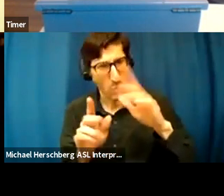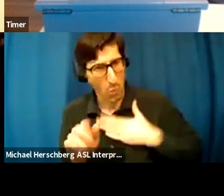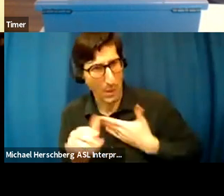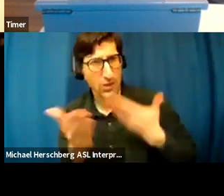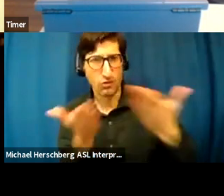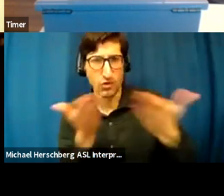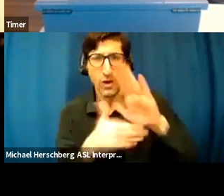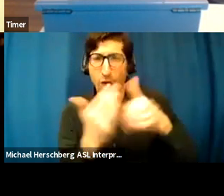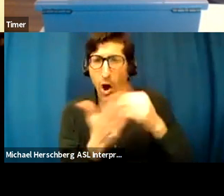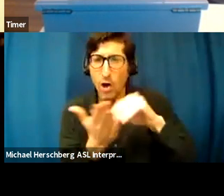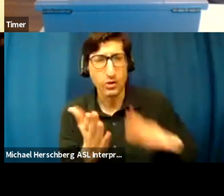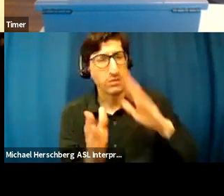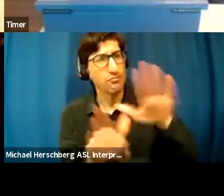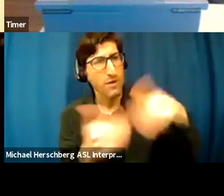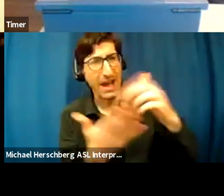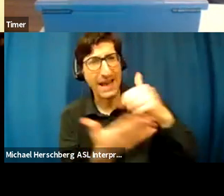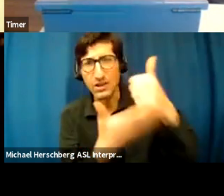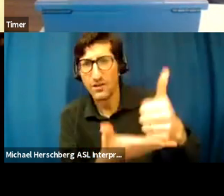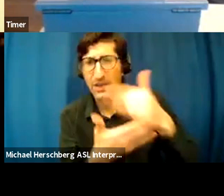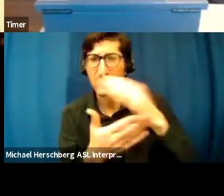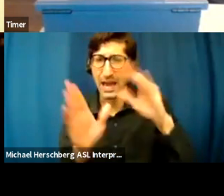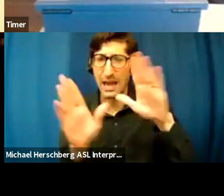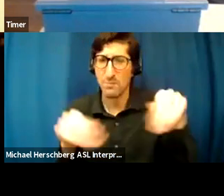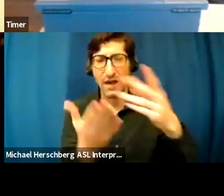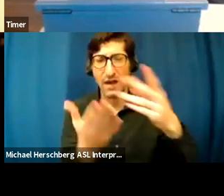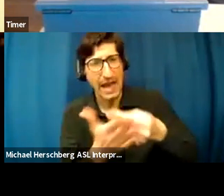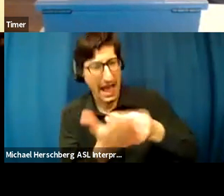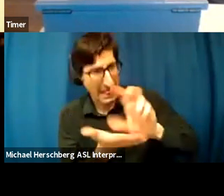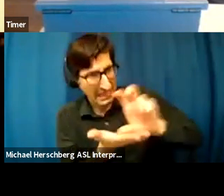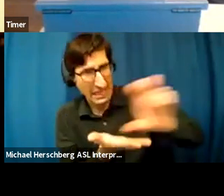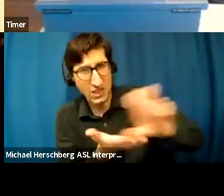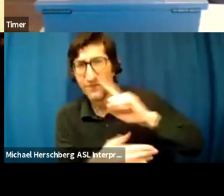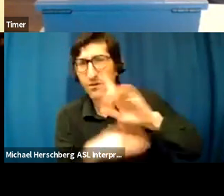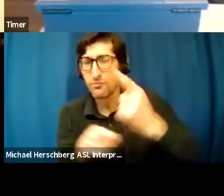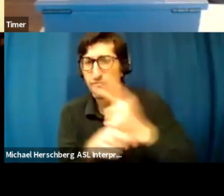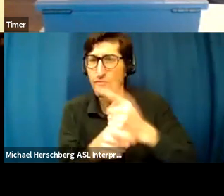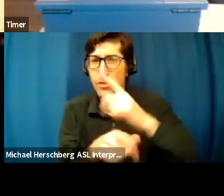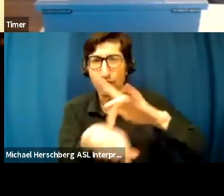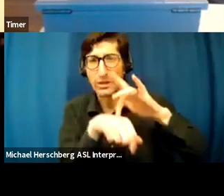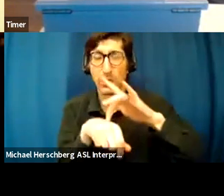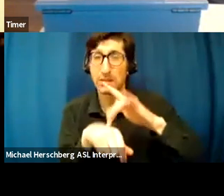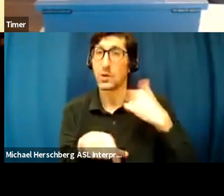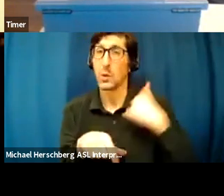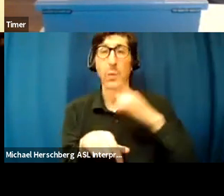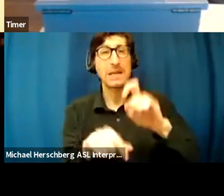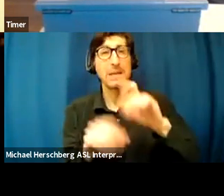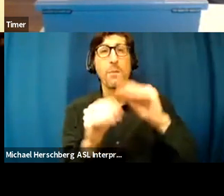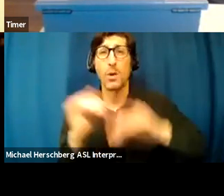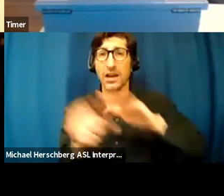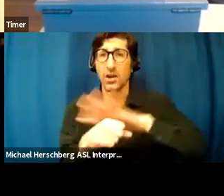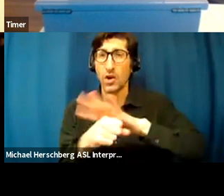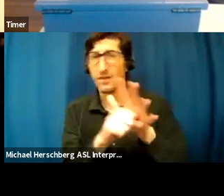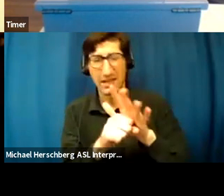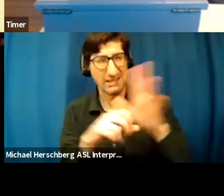prepared to provide interventions and able to provide equitable allocation of needed resources and services. We need more than COVID-19